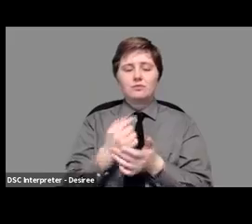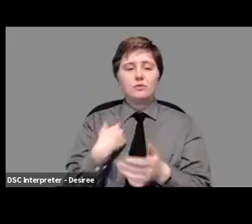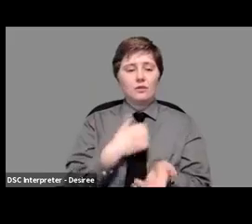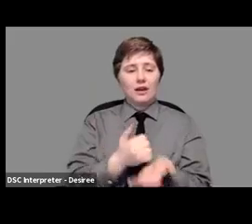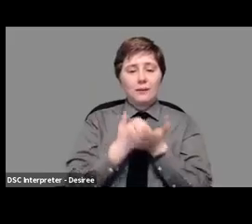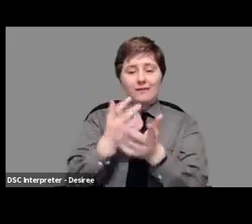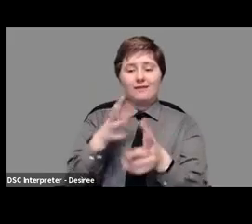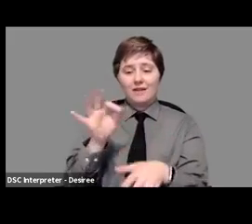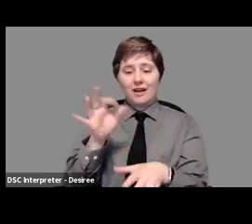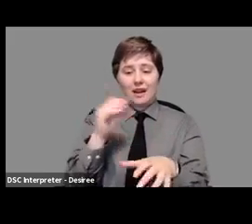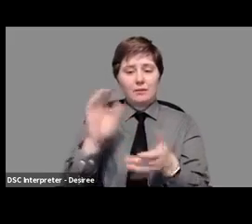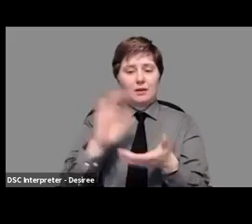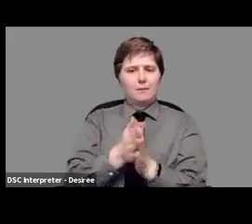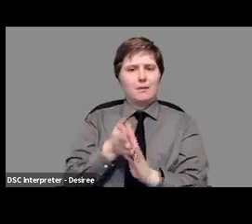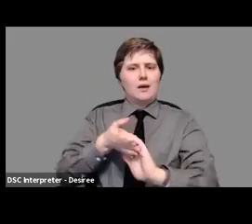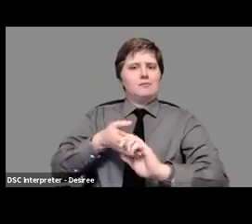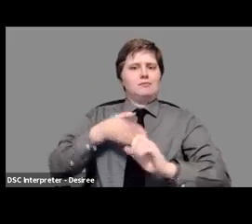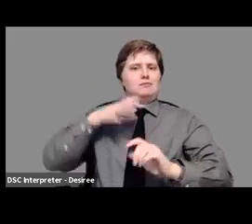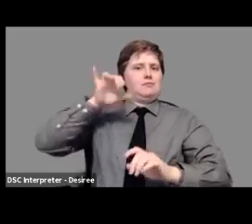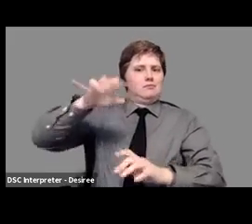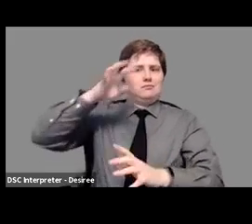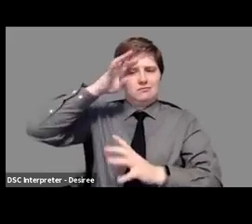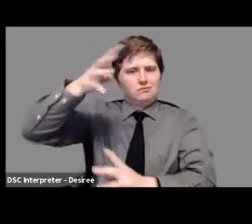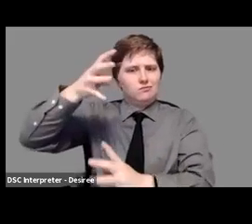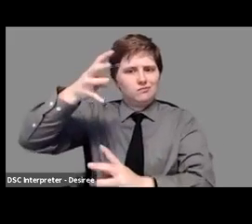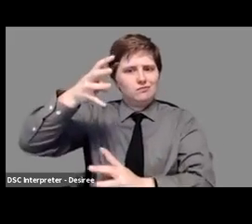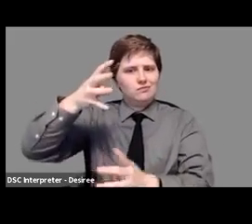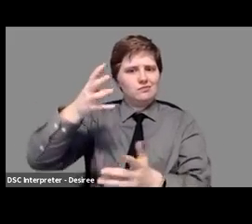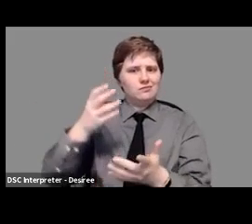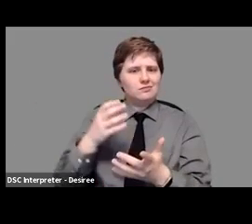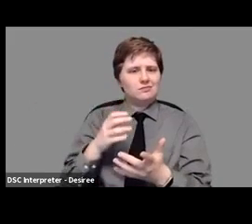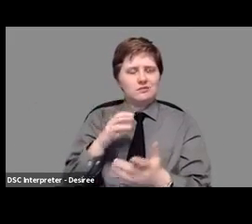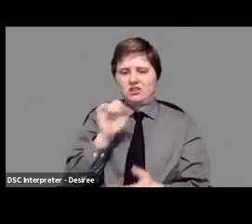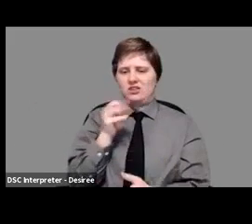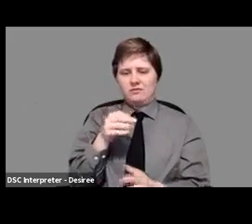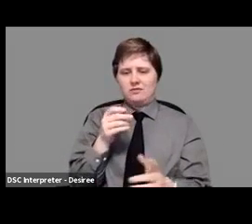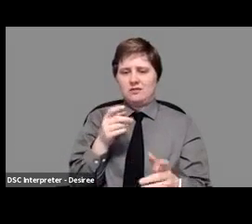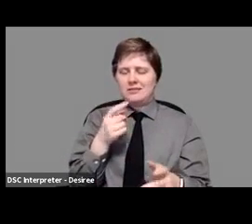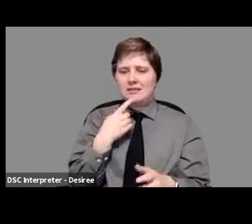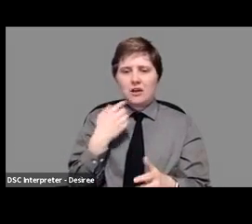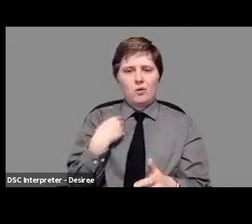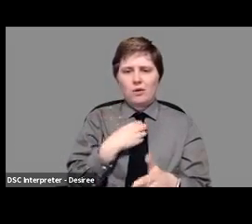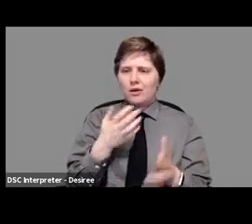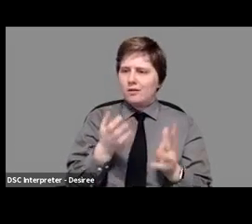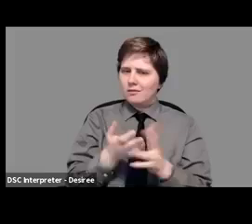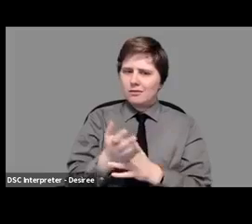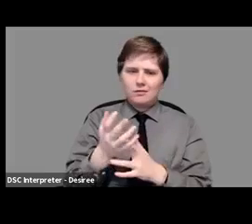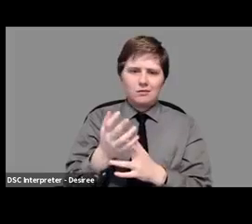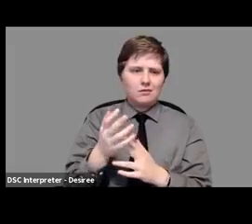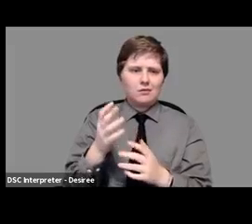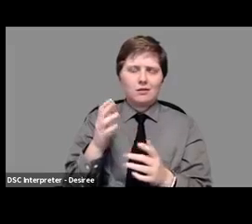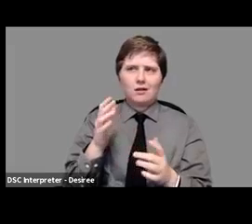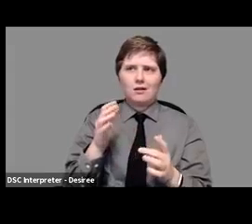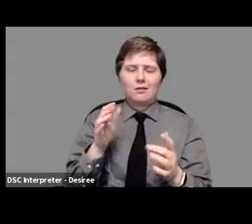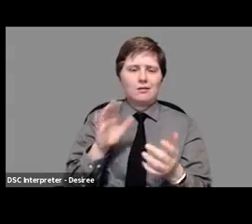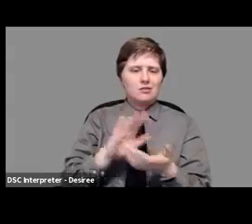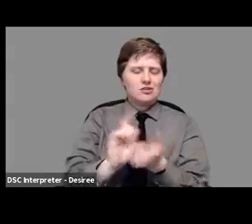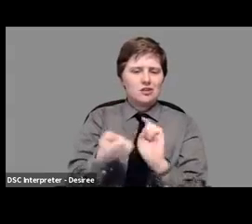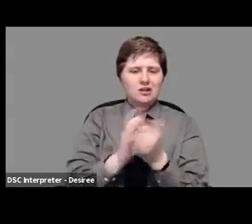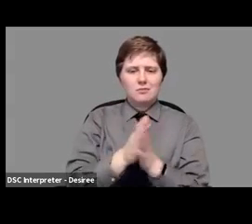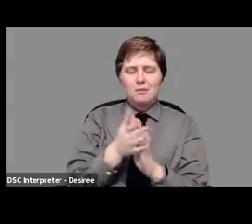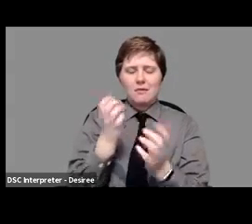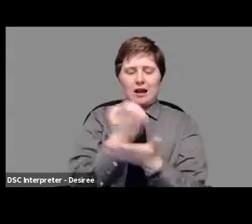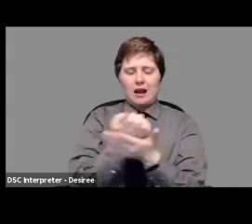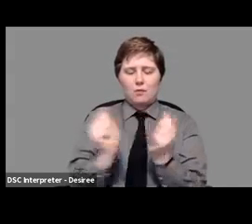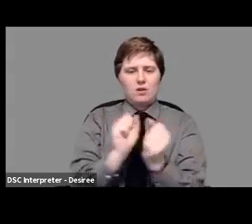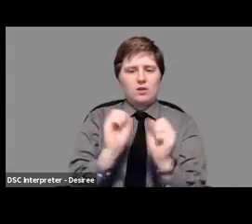find ways to be more innovative in this new life. To Jeff's point, we're moving to a touchless economy and